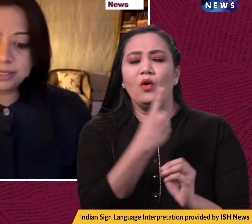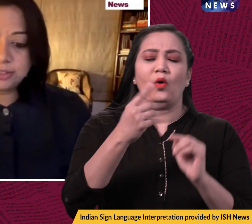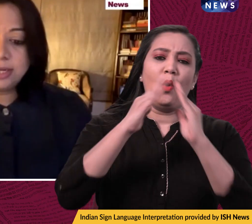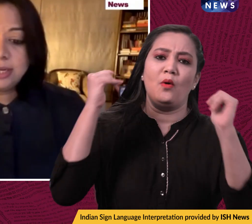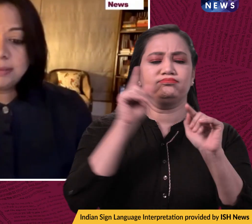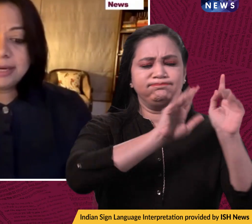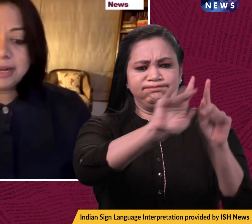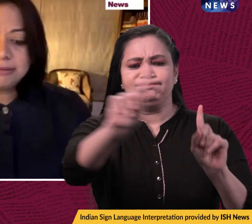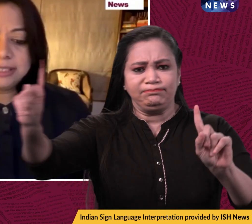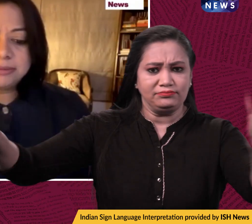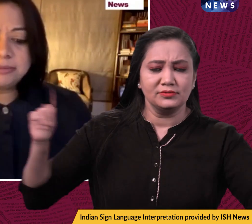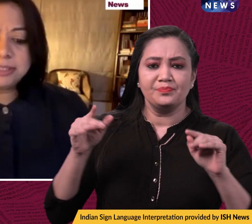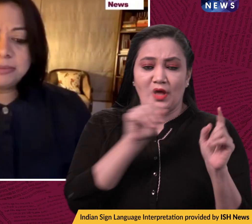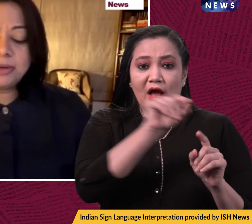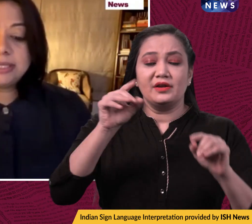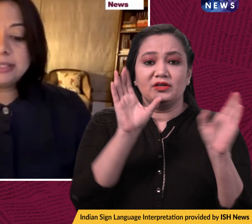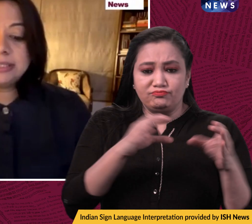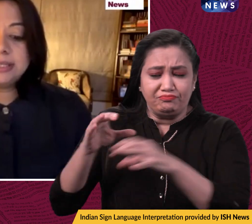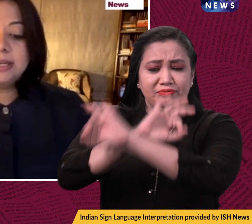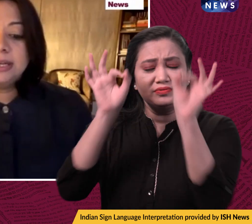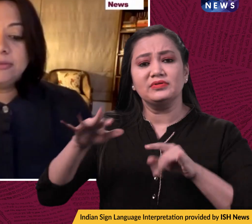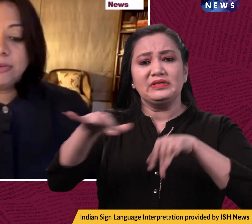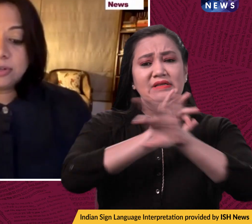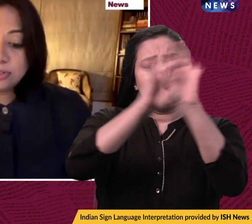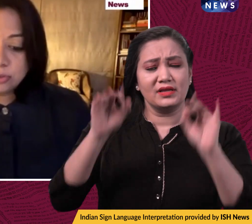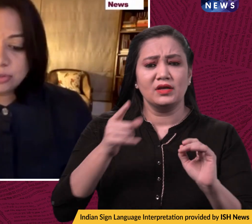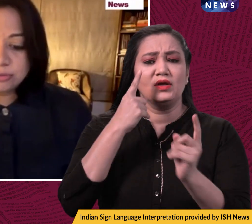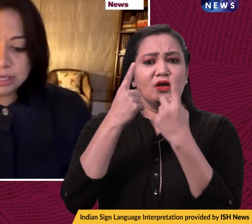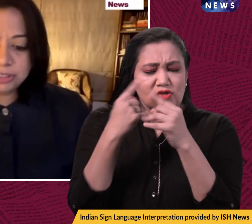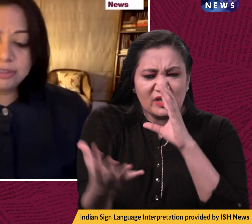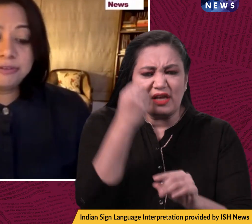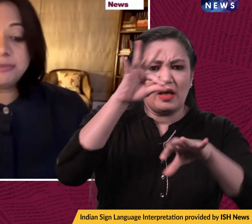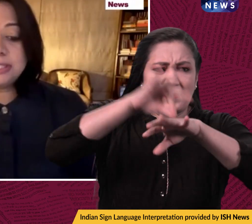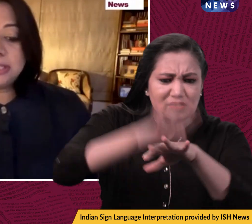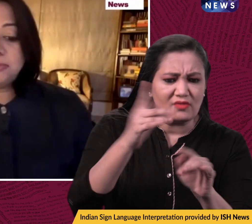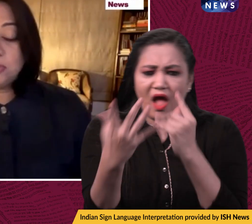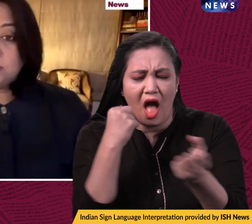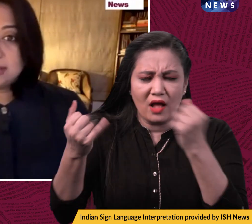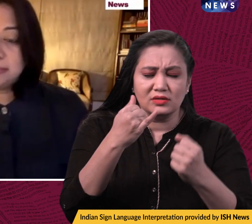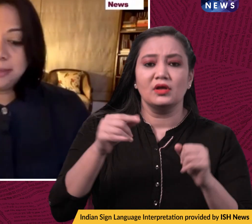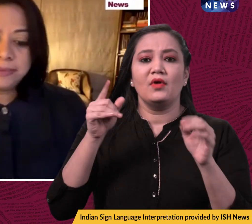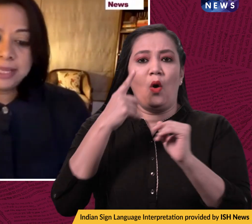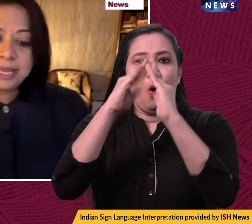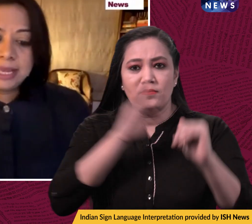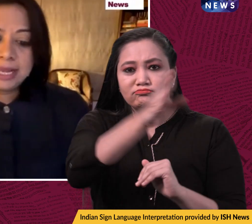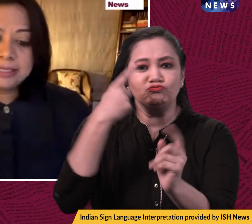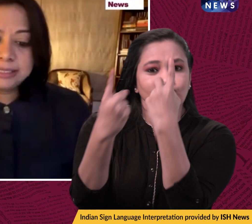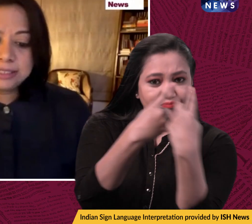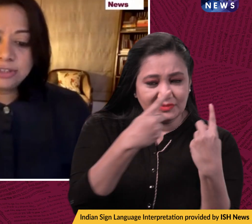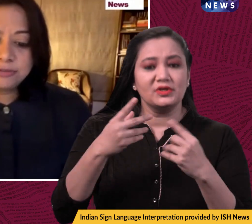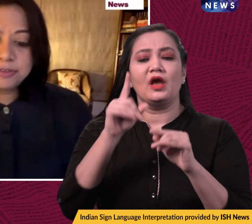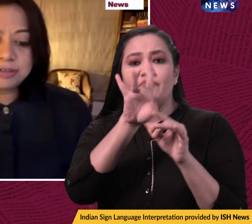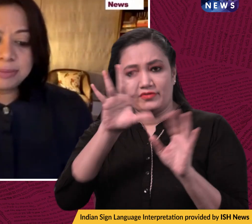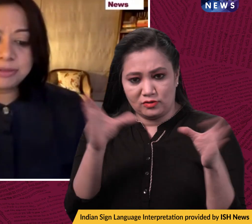home isolation. About 100 teams have been deployed in the city for source reduction, 15 teams for home sampling, and